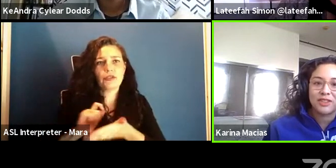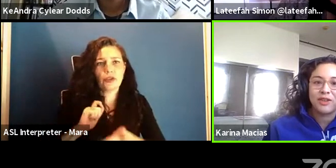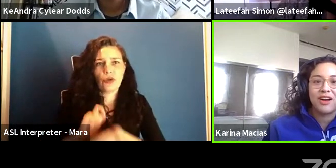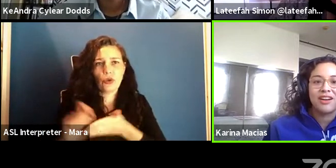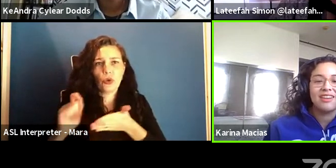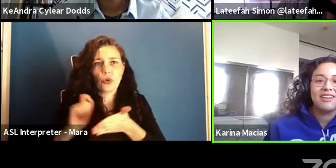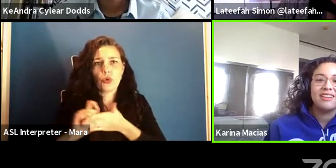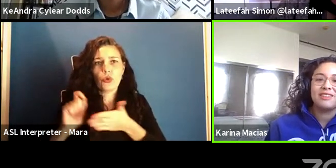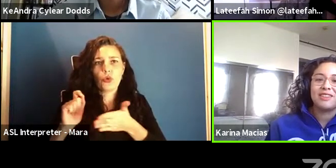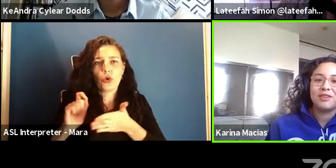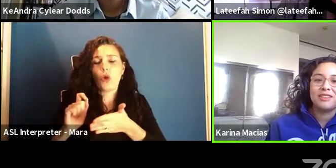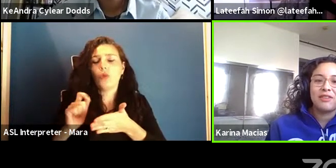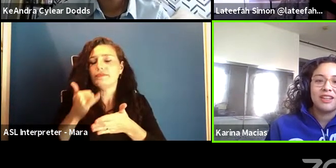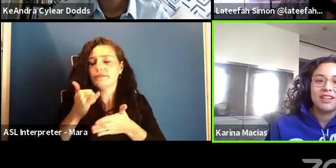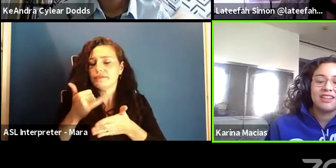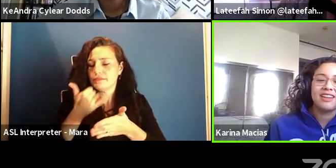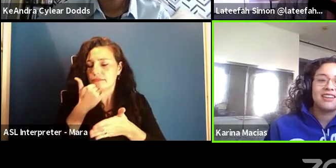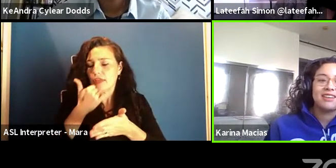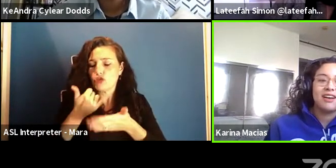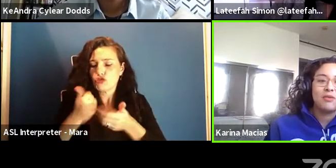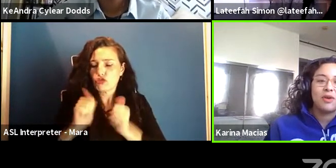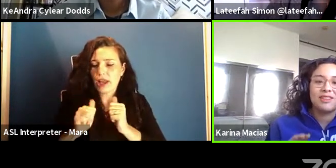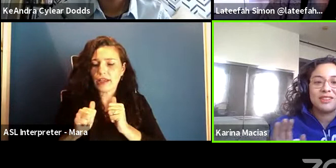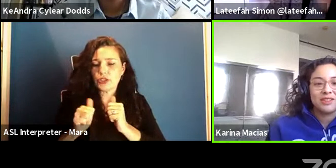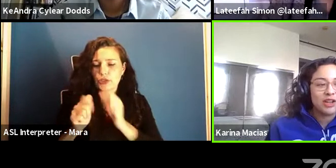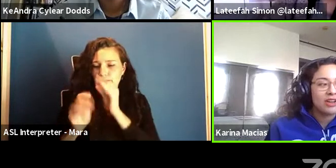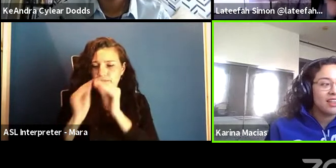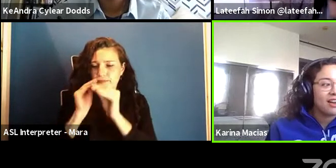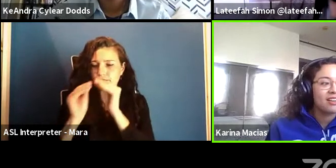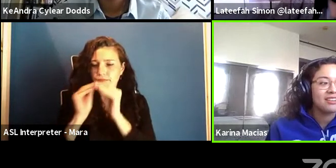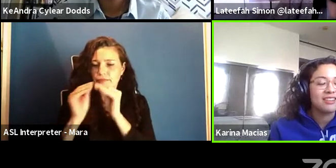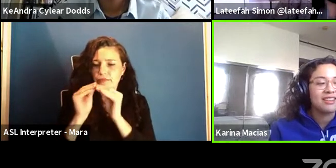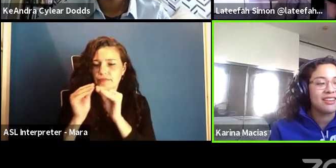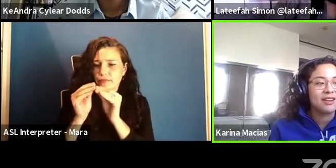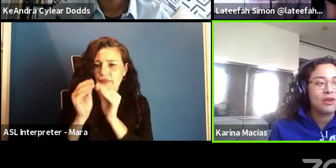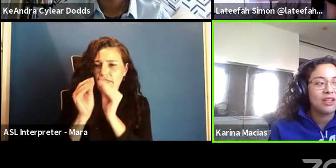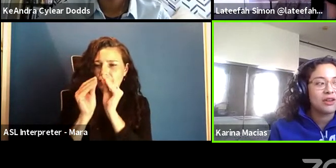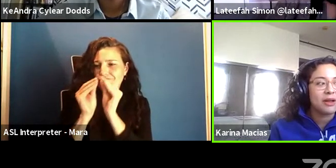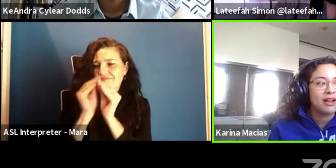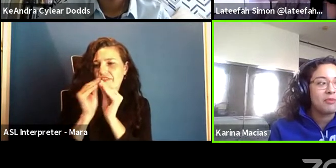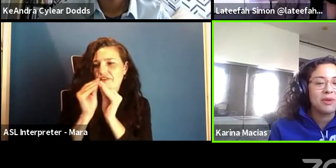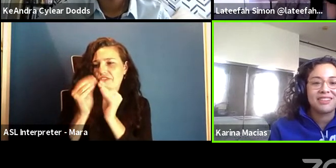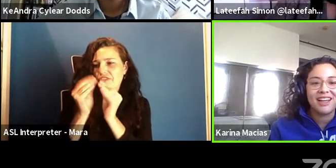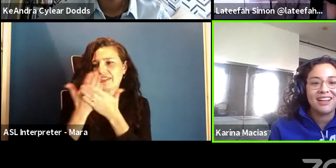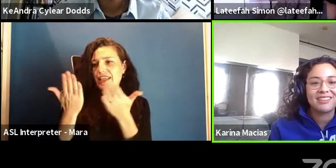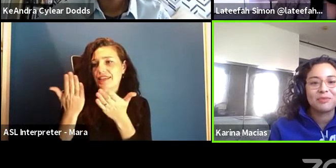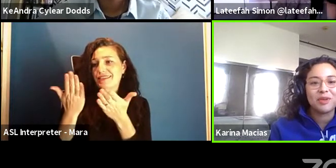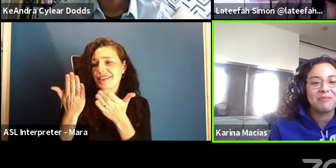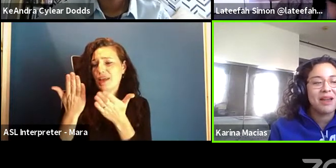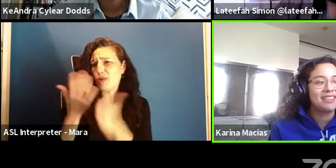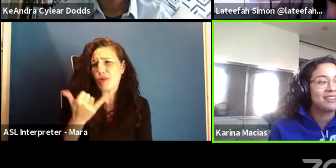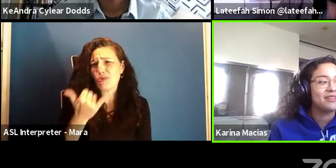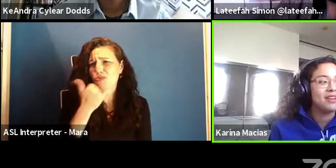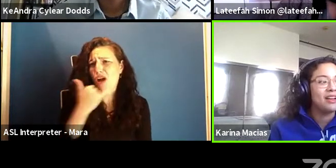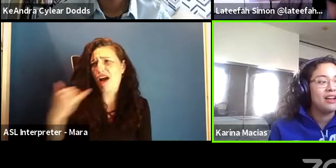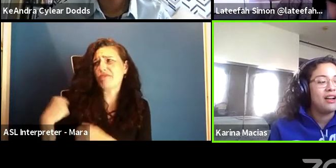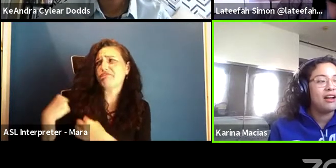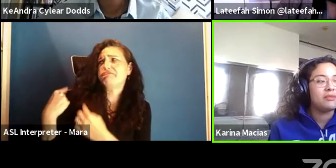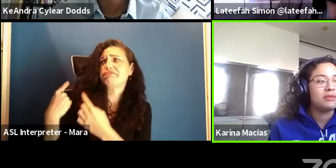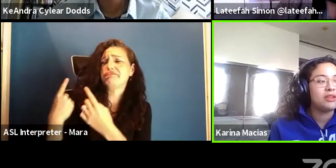wrong for so long. So definitely want to start there because the question I'm about to ask is pretty